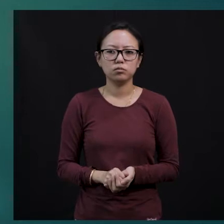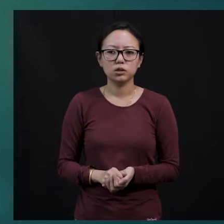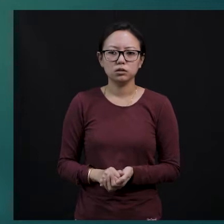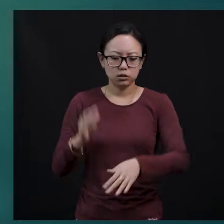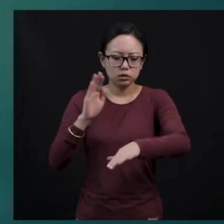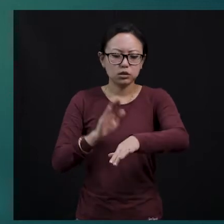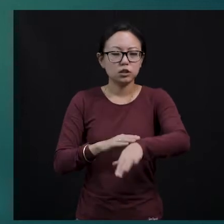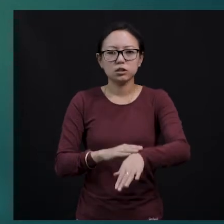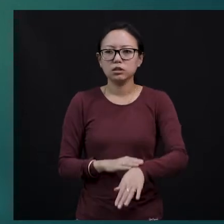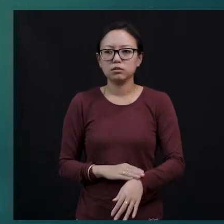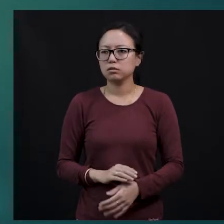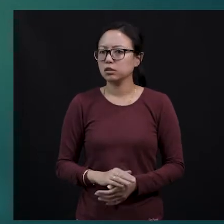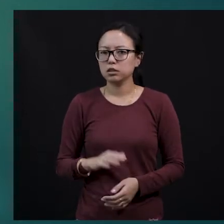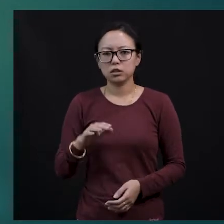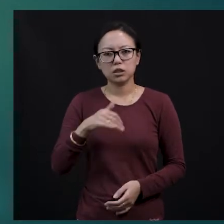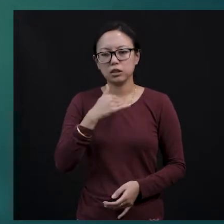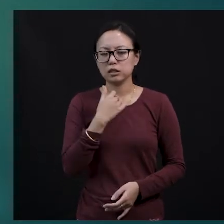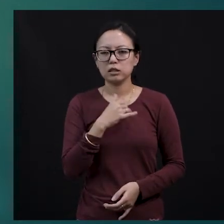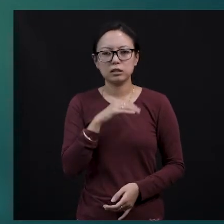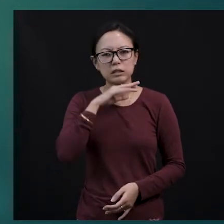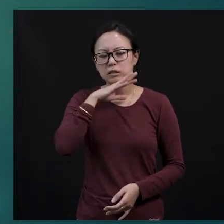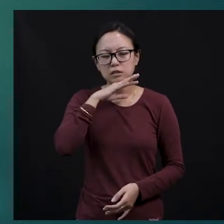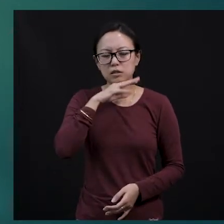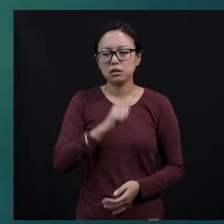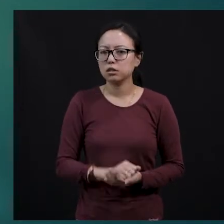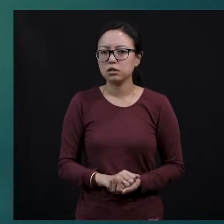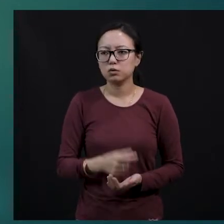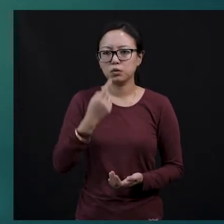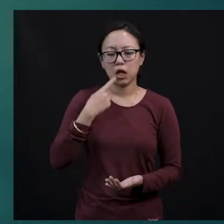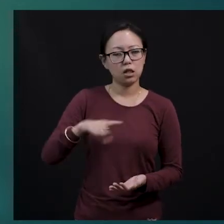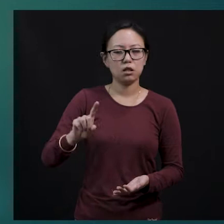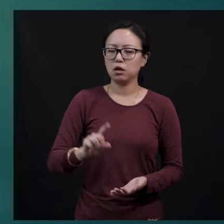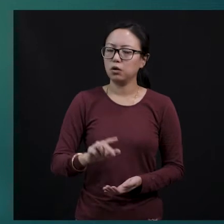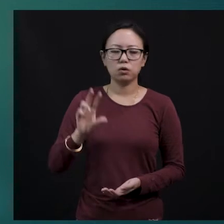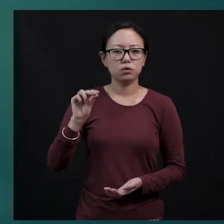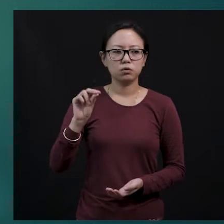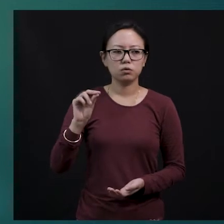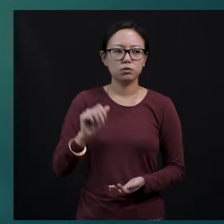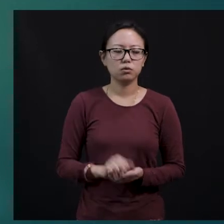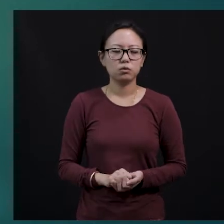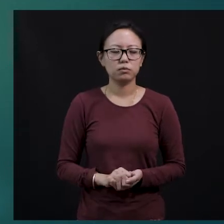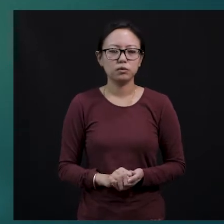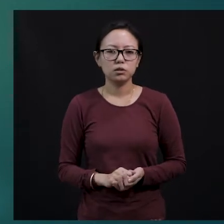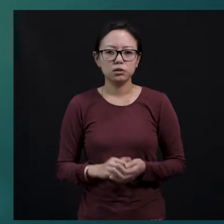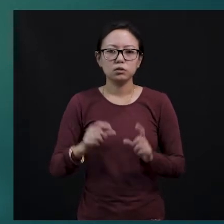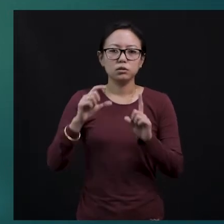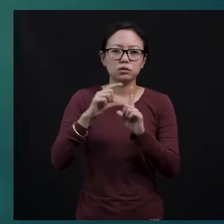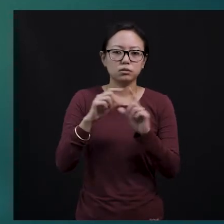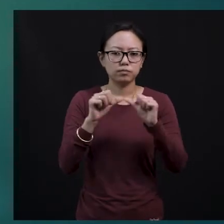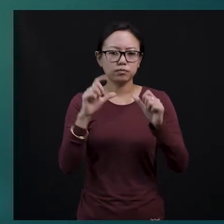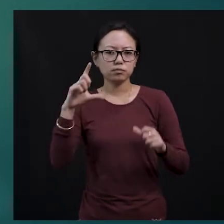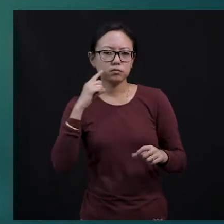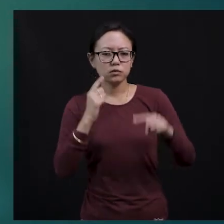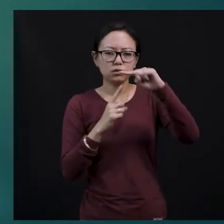or you will not be a Hindu. So these were Dalits and these were downtrodden. They had no economic freedom. They were